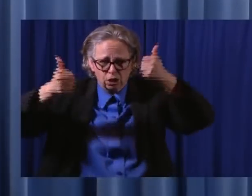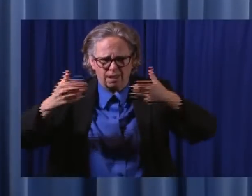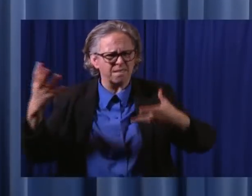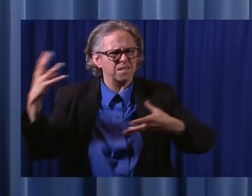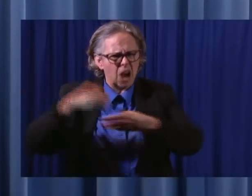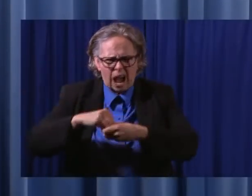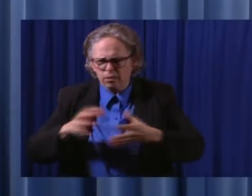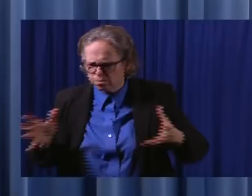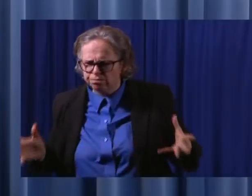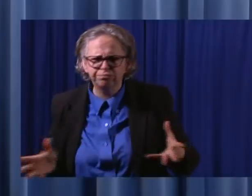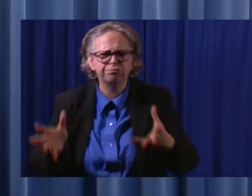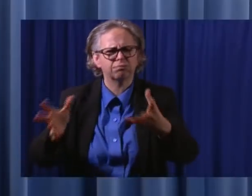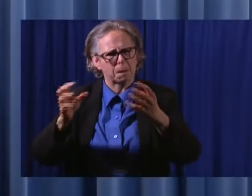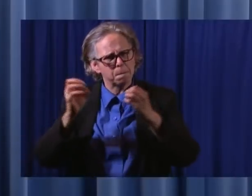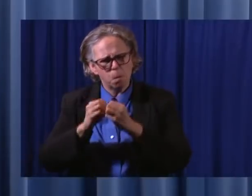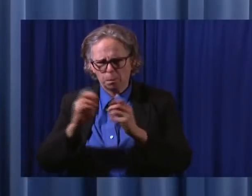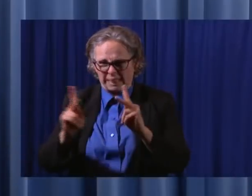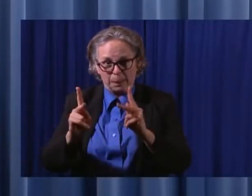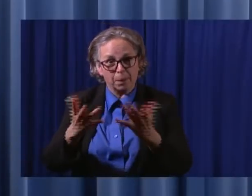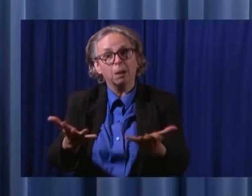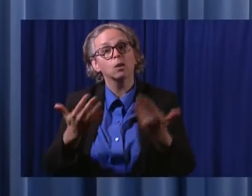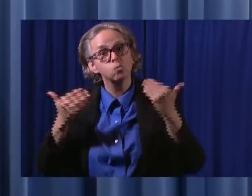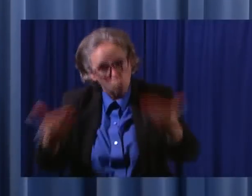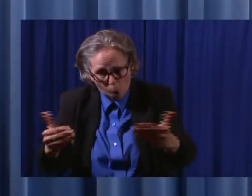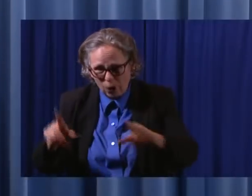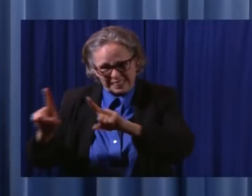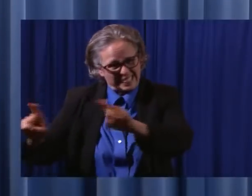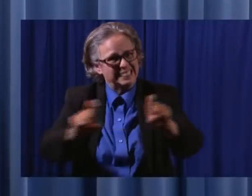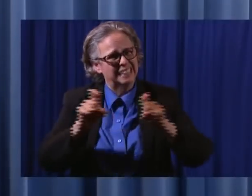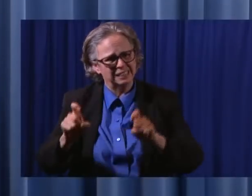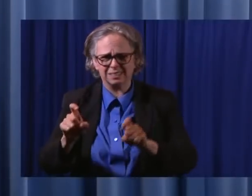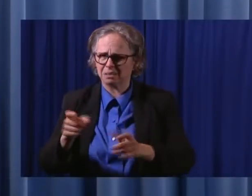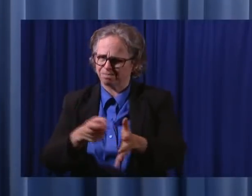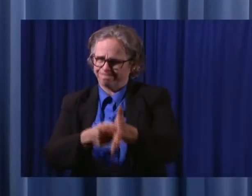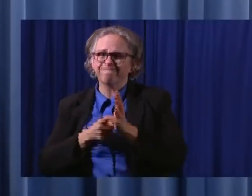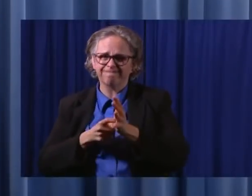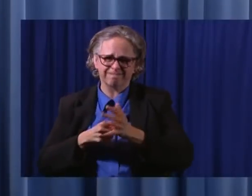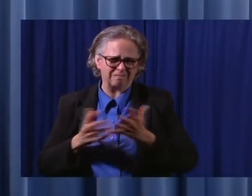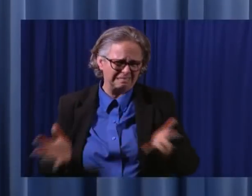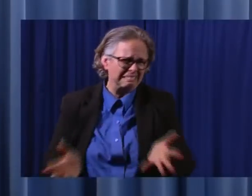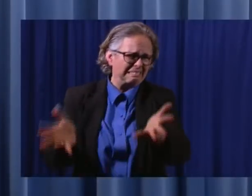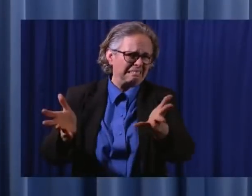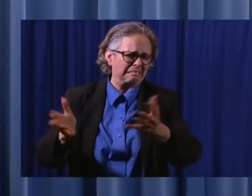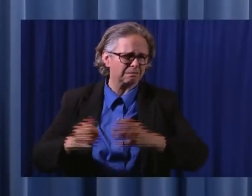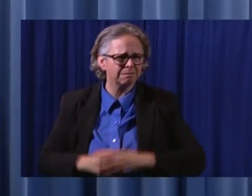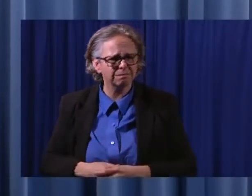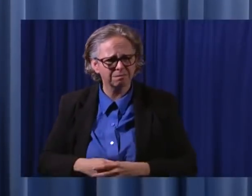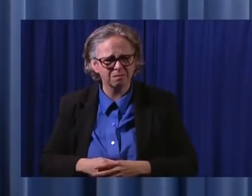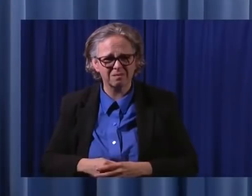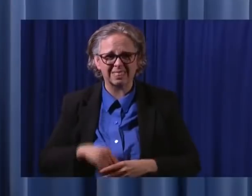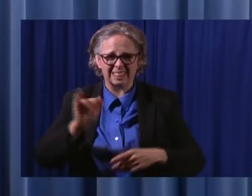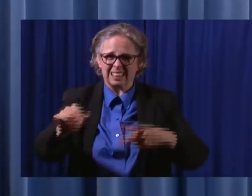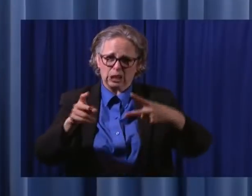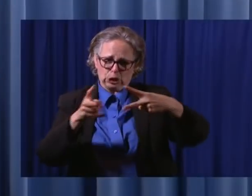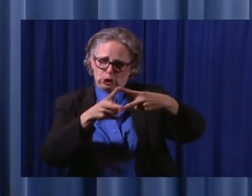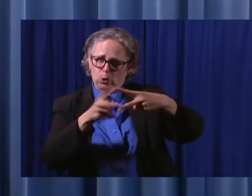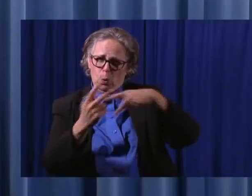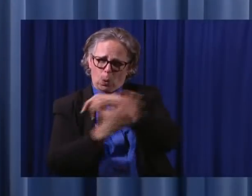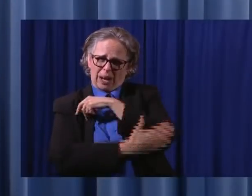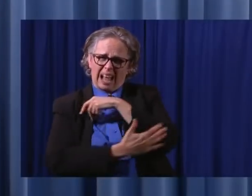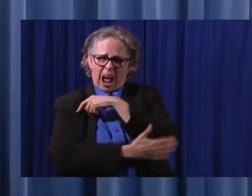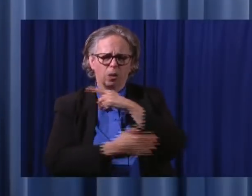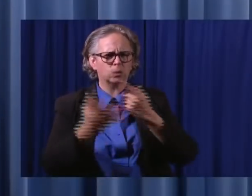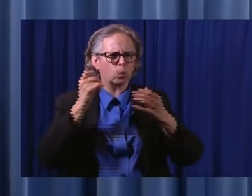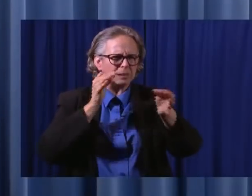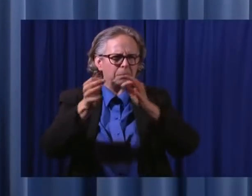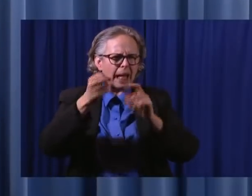little bit about the data that we're seeing in these two communities. And I'm going to